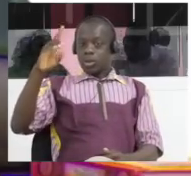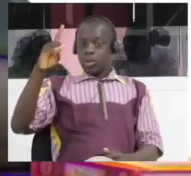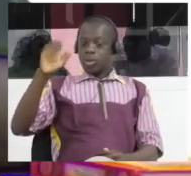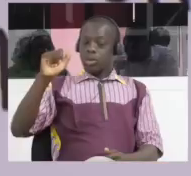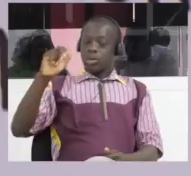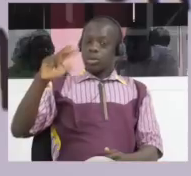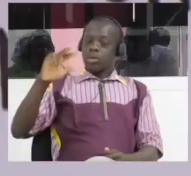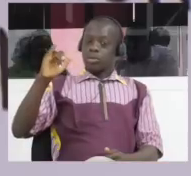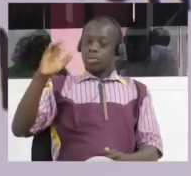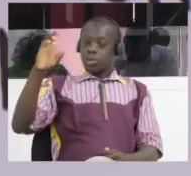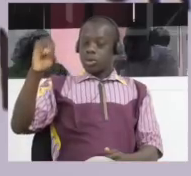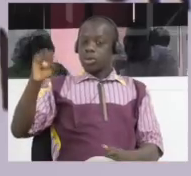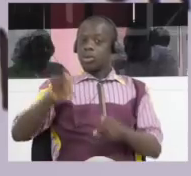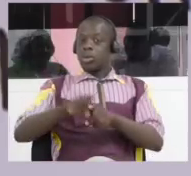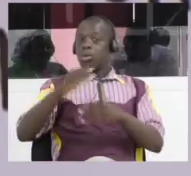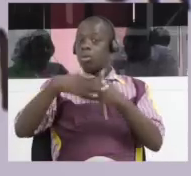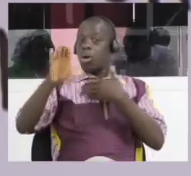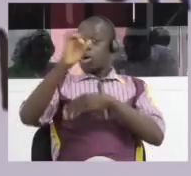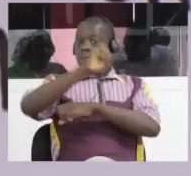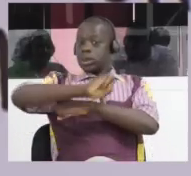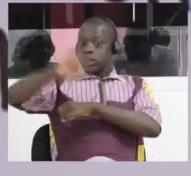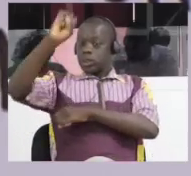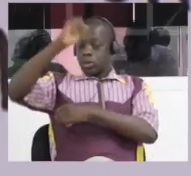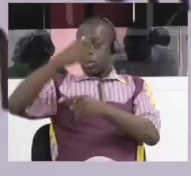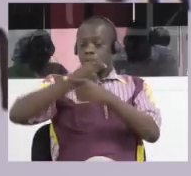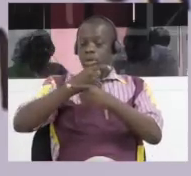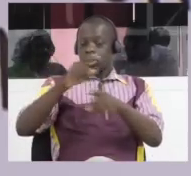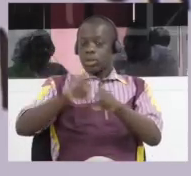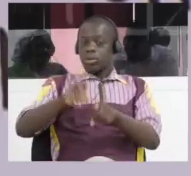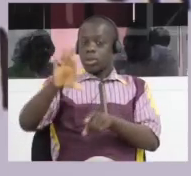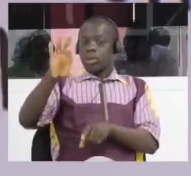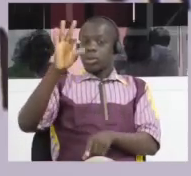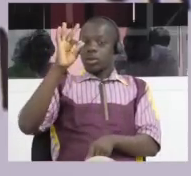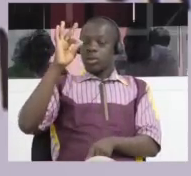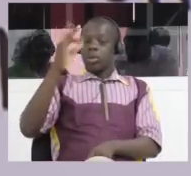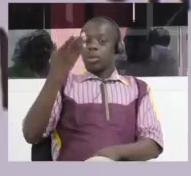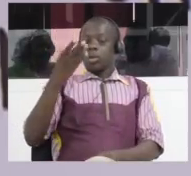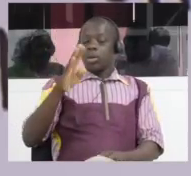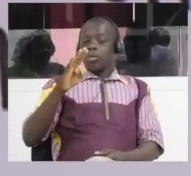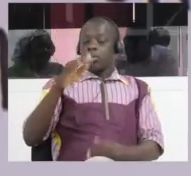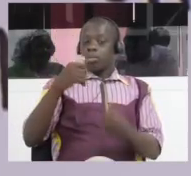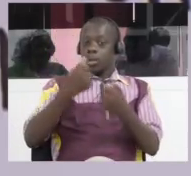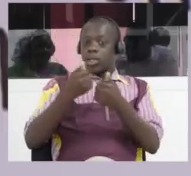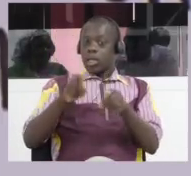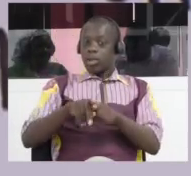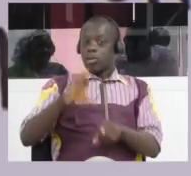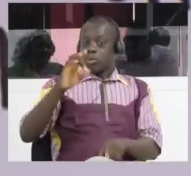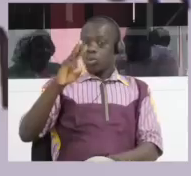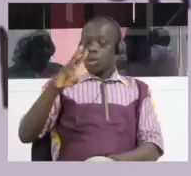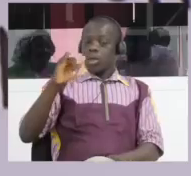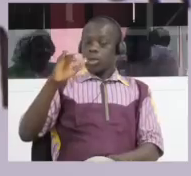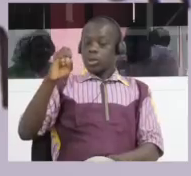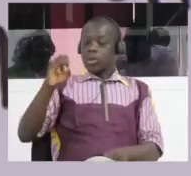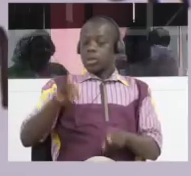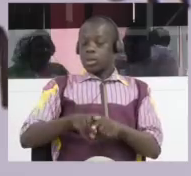most senior Gambian officer. And then I think he was appointed as the battalion 2IC in Yundum. I stand to be